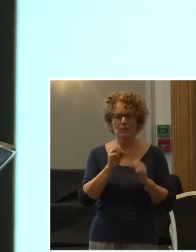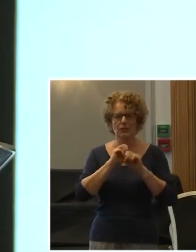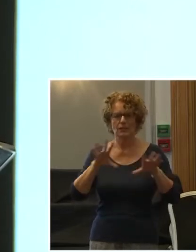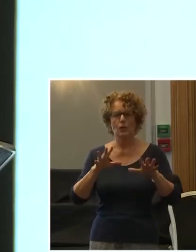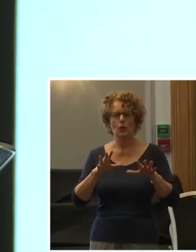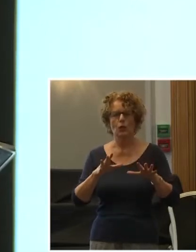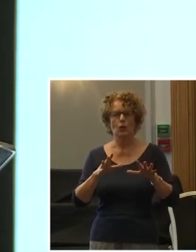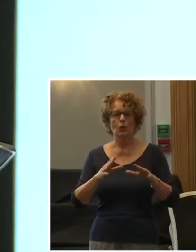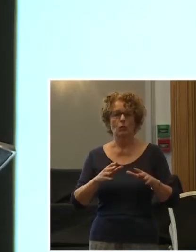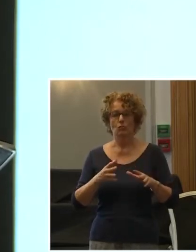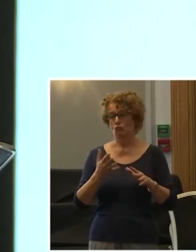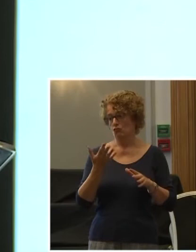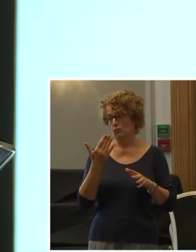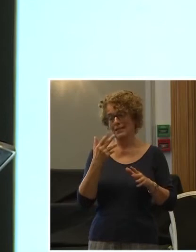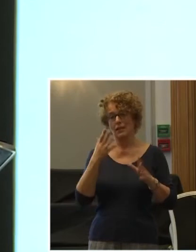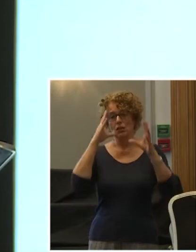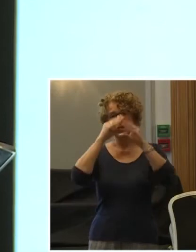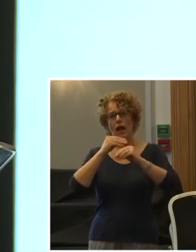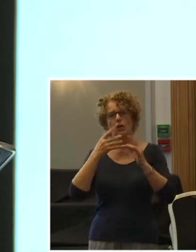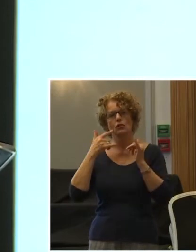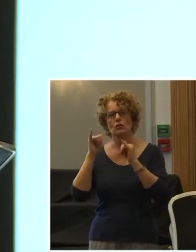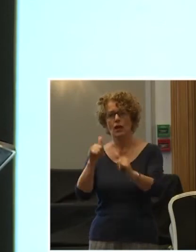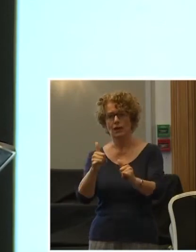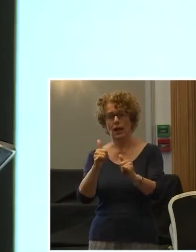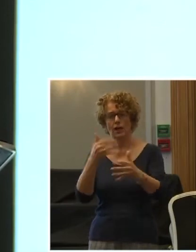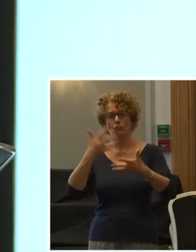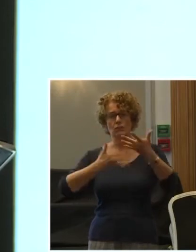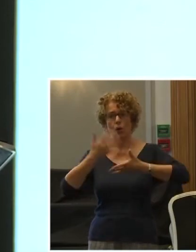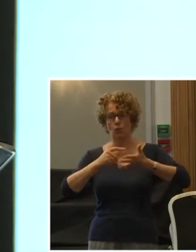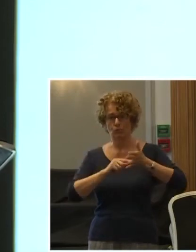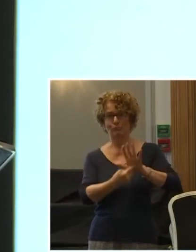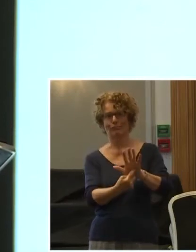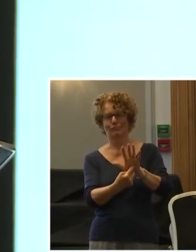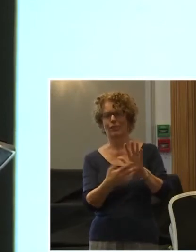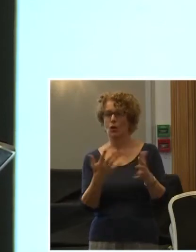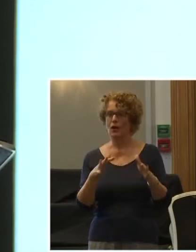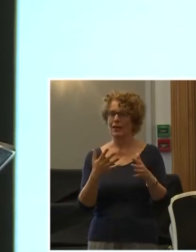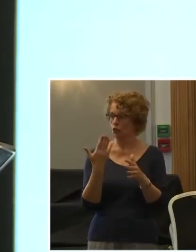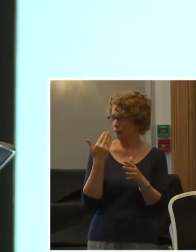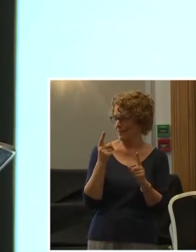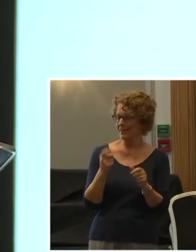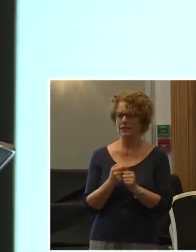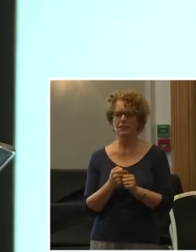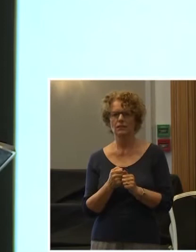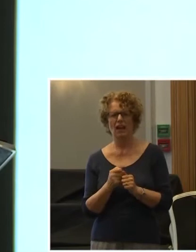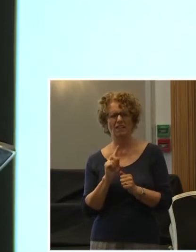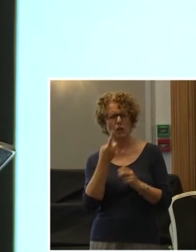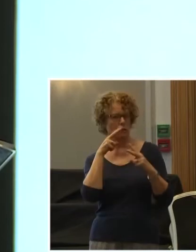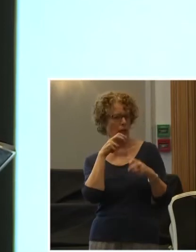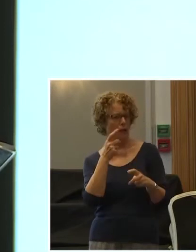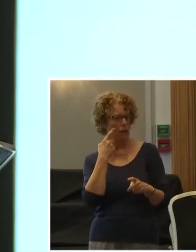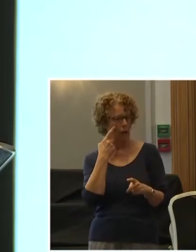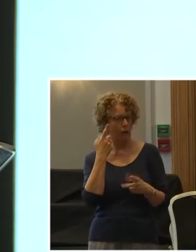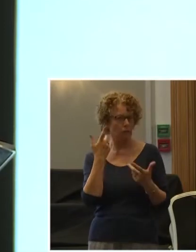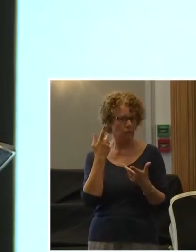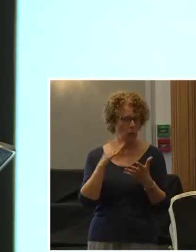from our very recent sight loss survey, which is still extremely hot off the press. So this is our first analysis of it. At the